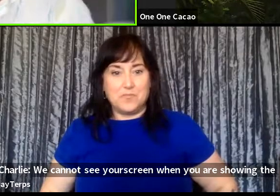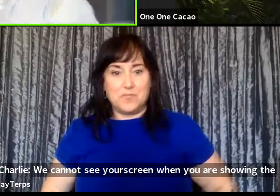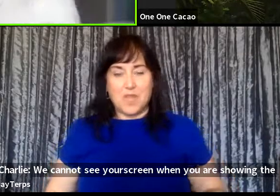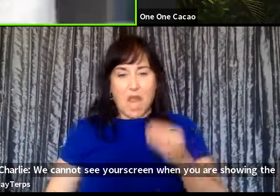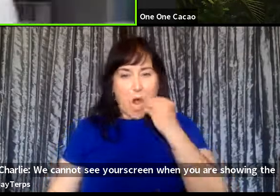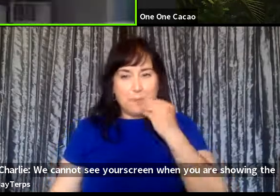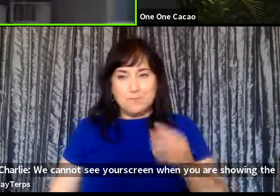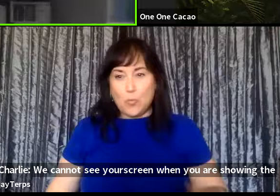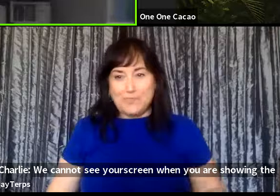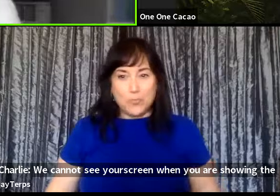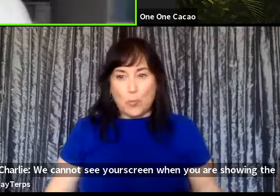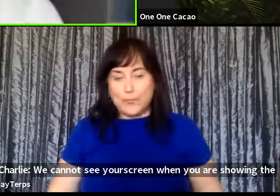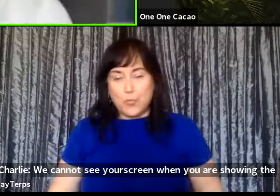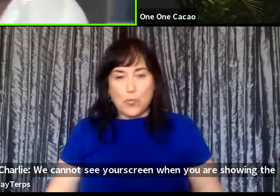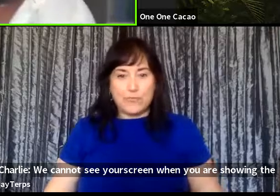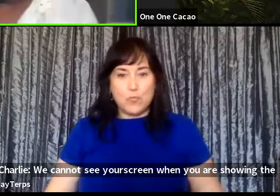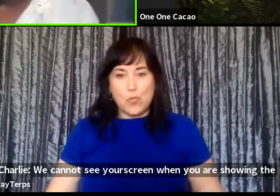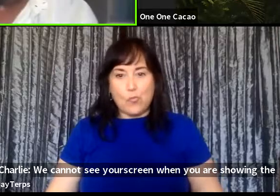really, really,